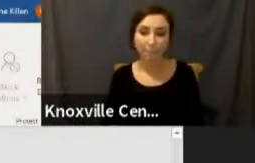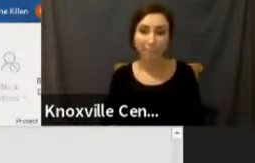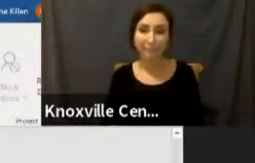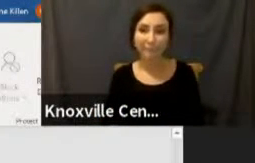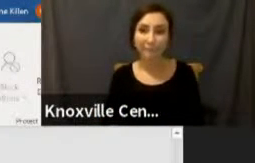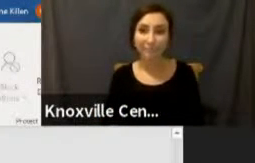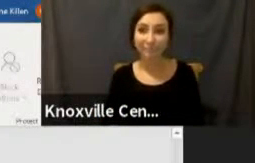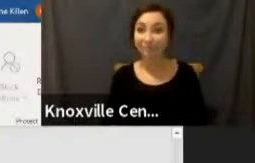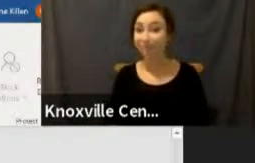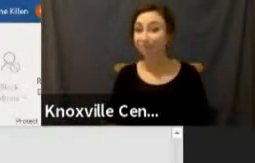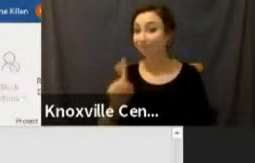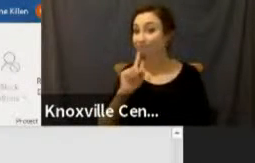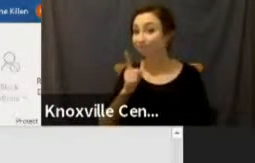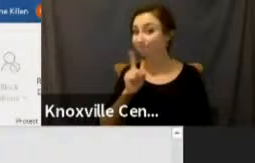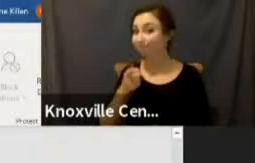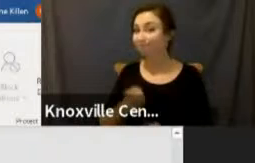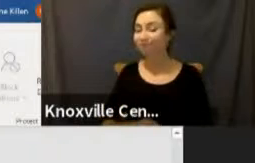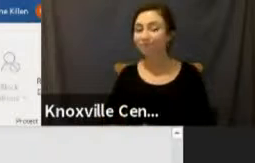Sure.